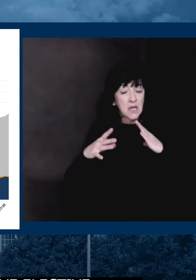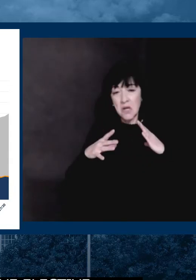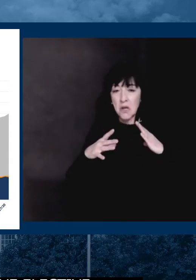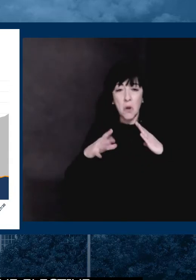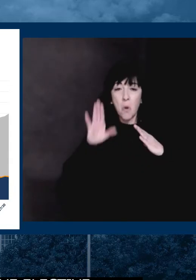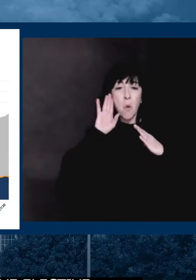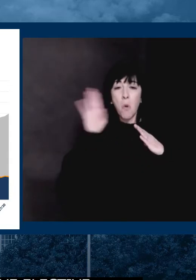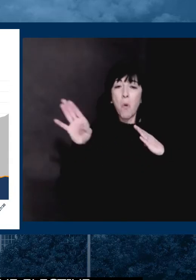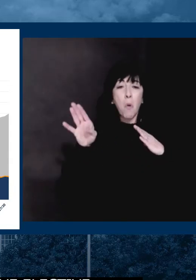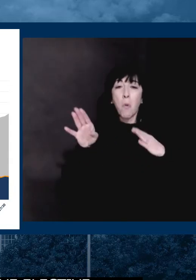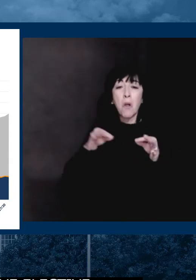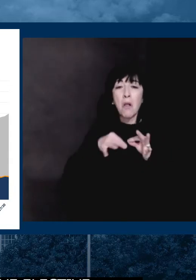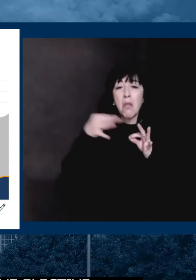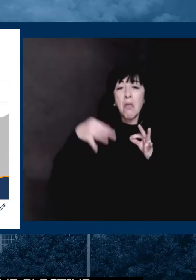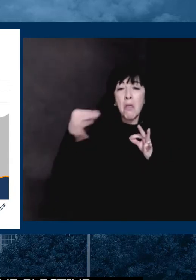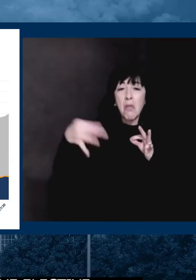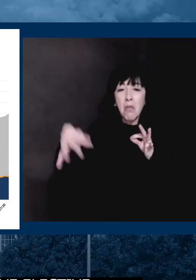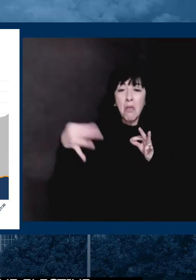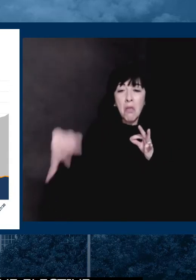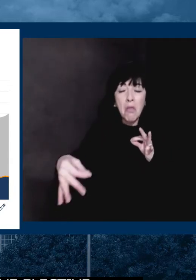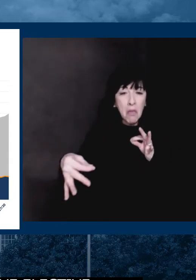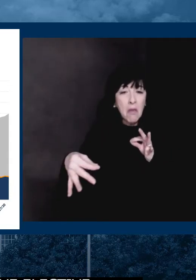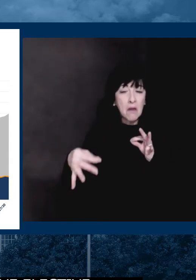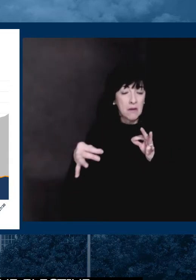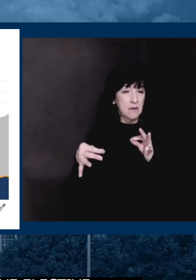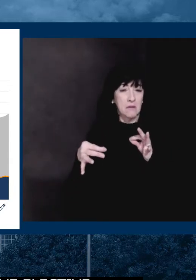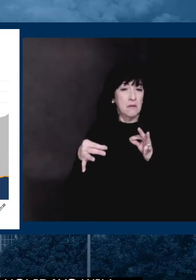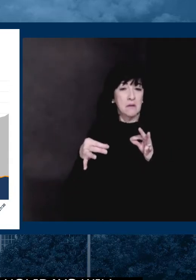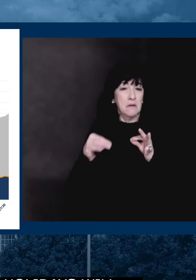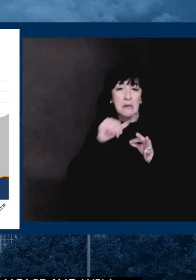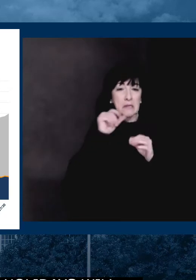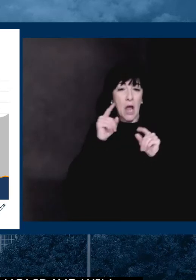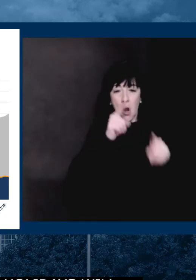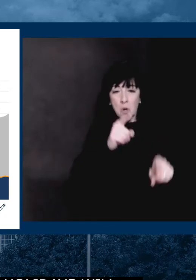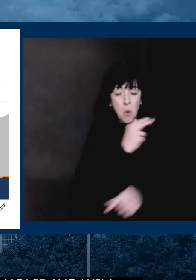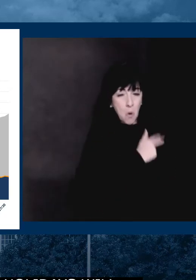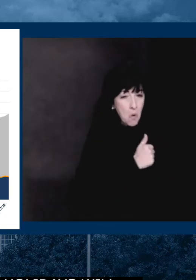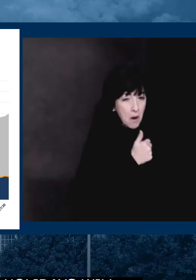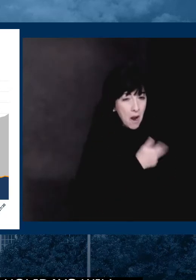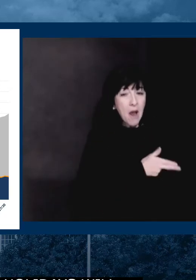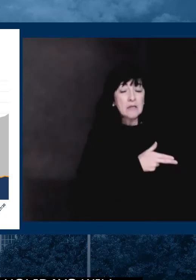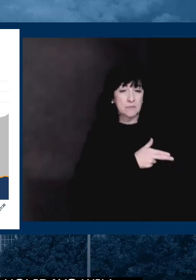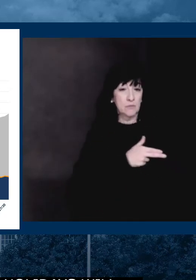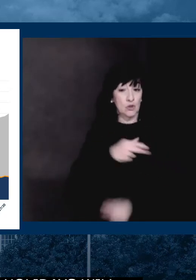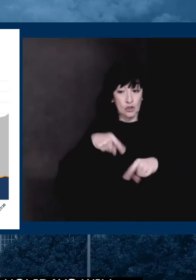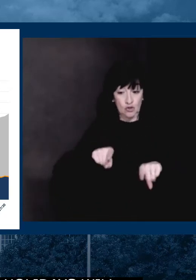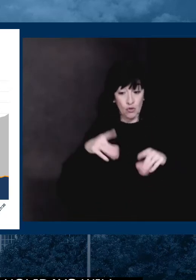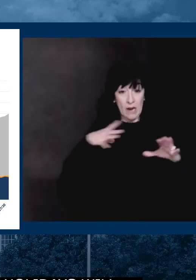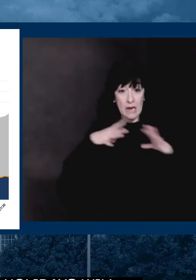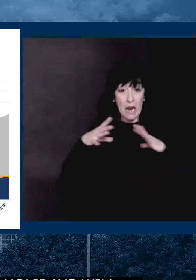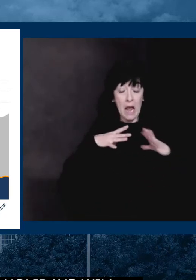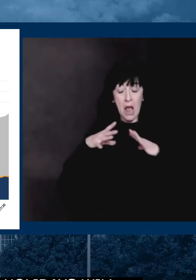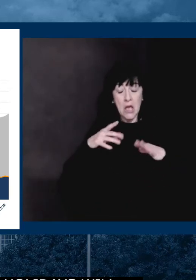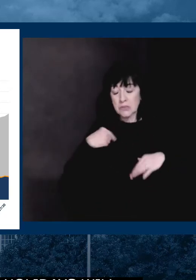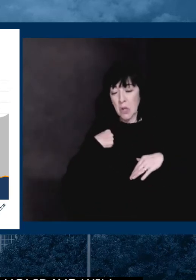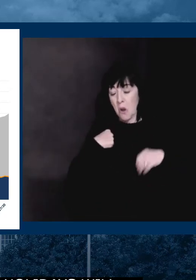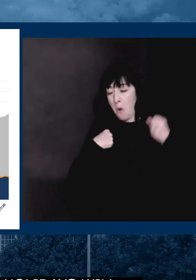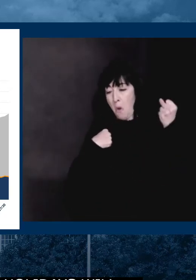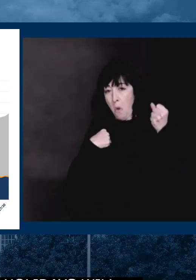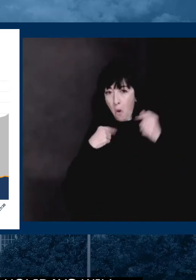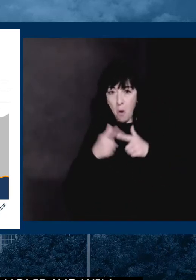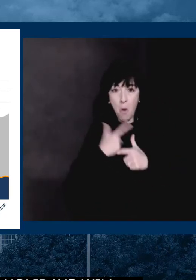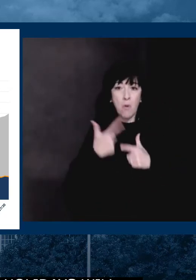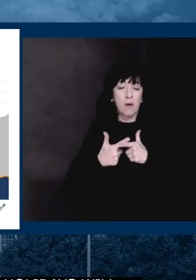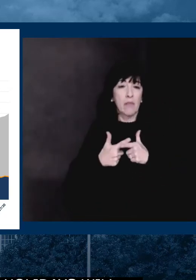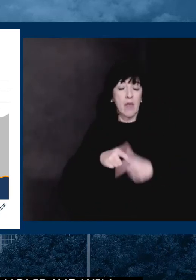until the last possible moment if it's around a weekend. And it's you hear people say it time after time on the ambulance when that happens. So,